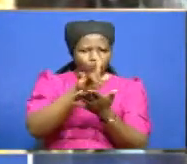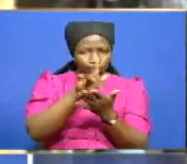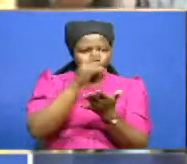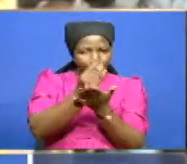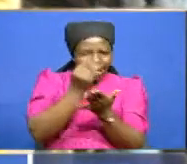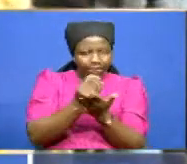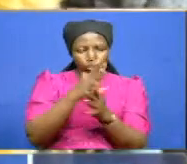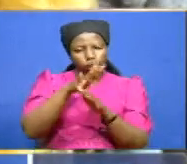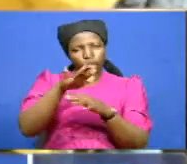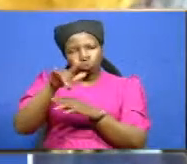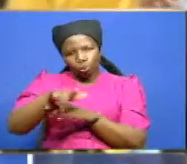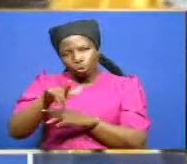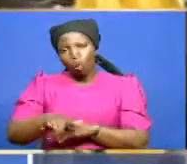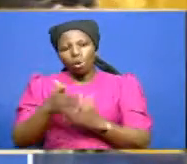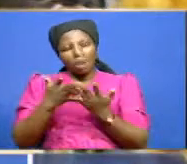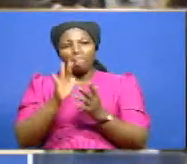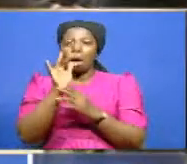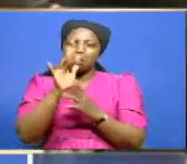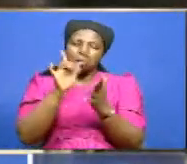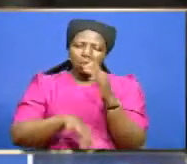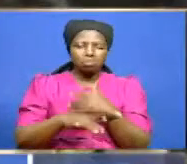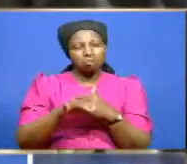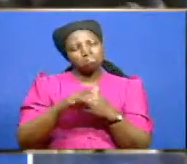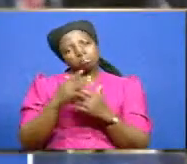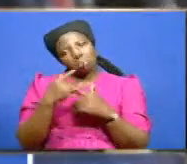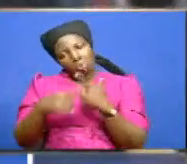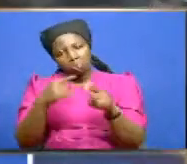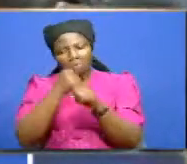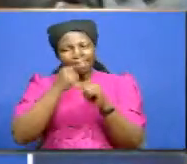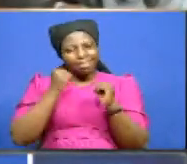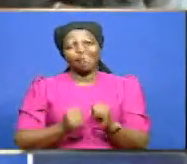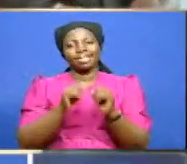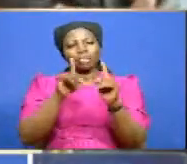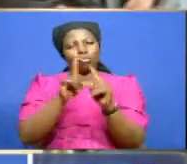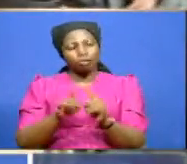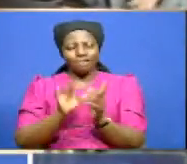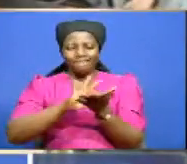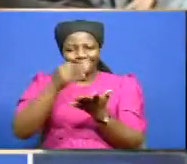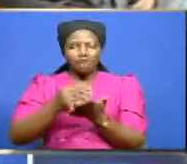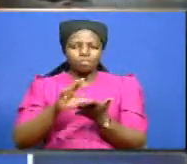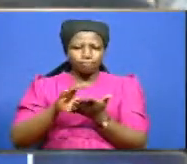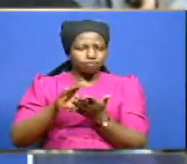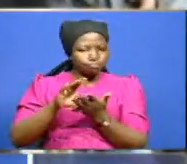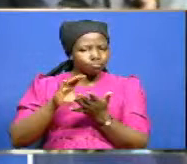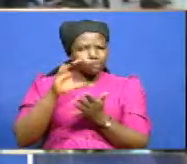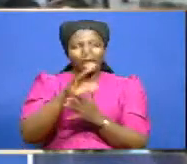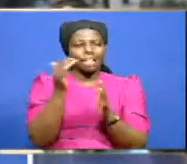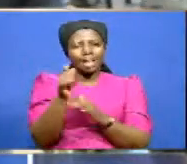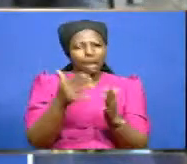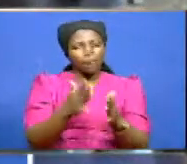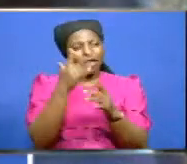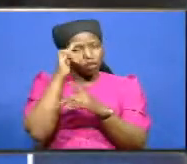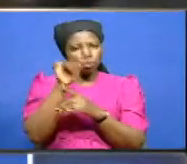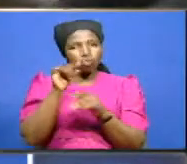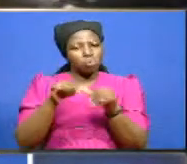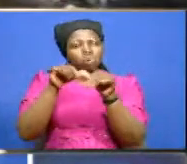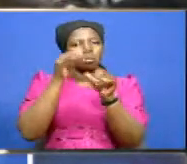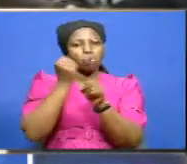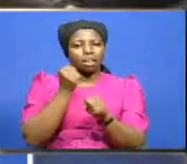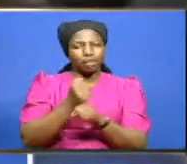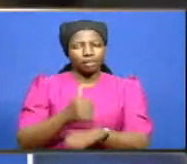to small businesses is continue being aggressive and rally those funds in any way you can in order to remain relevant. Alan